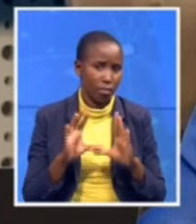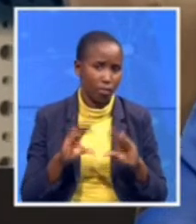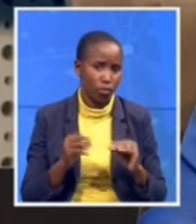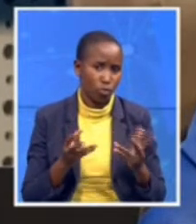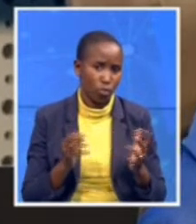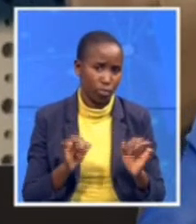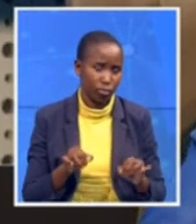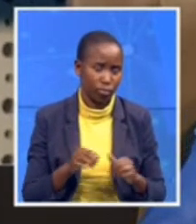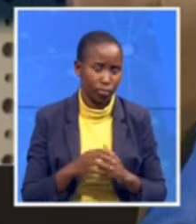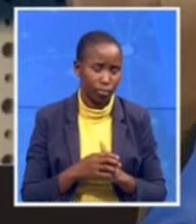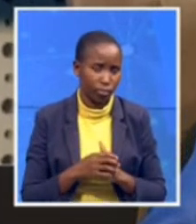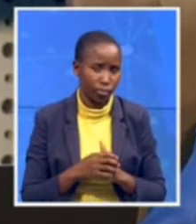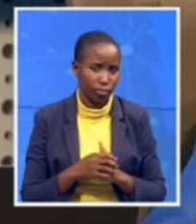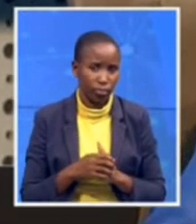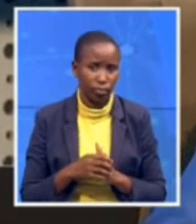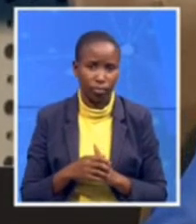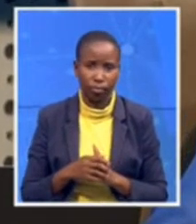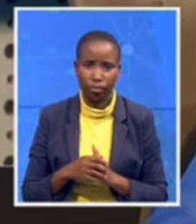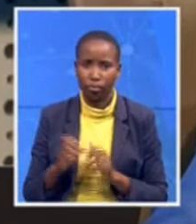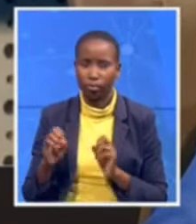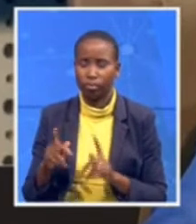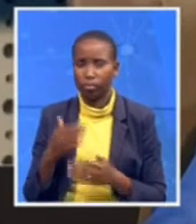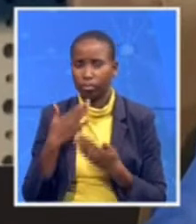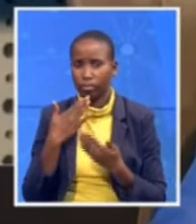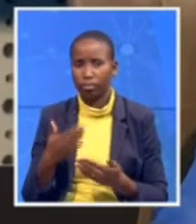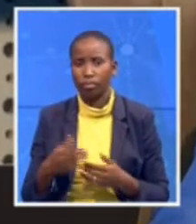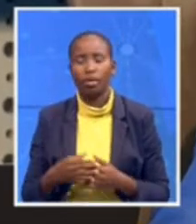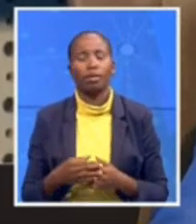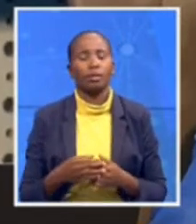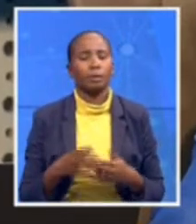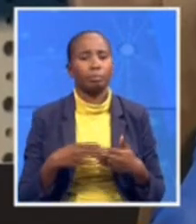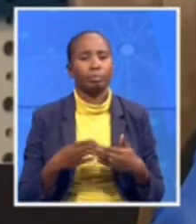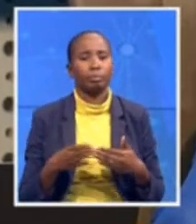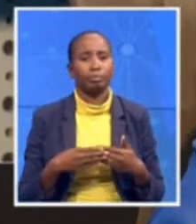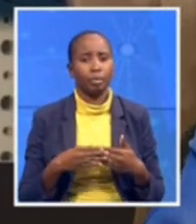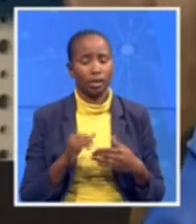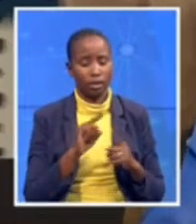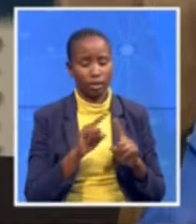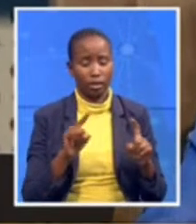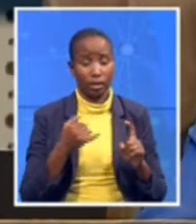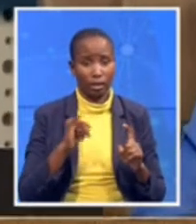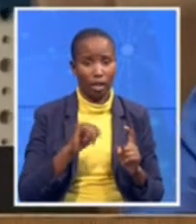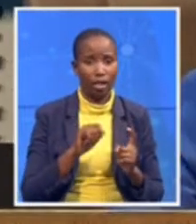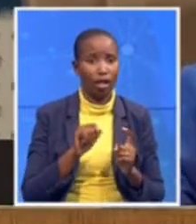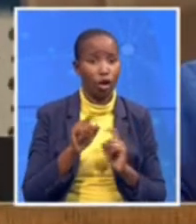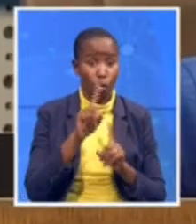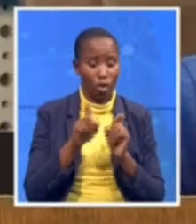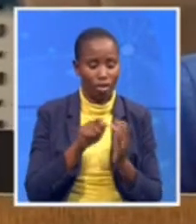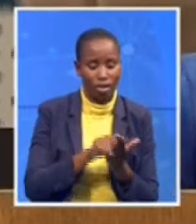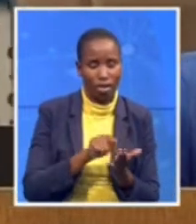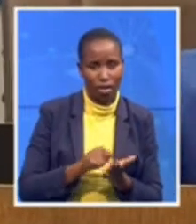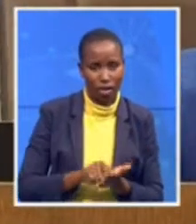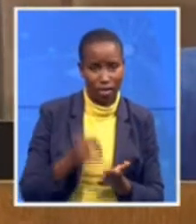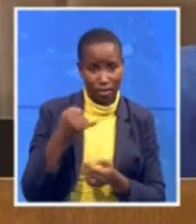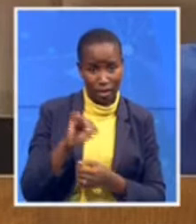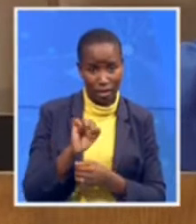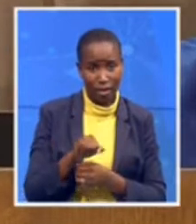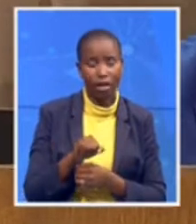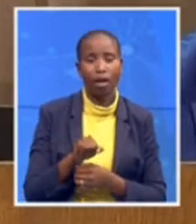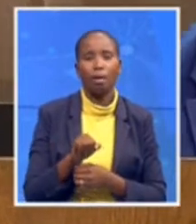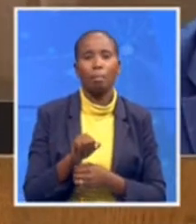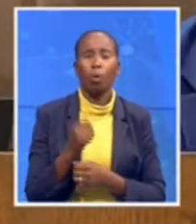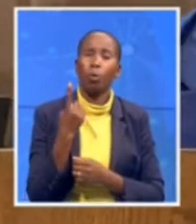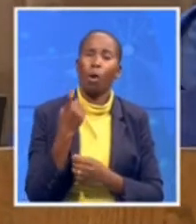While members of the panel are still jotting down, I think there's one thing that we should appreciate in the Act,